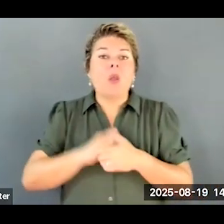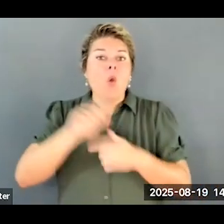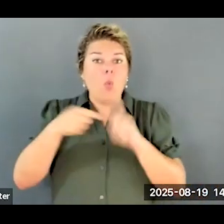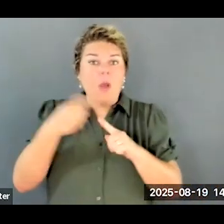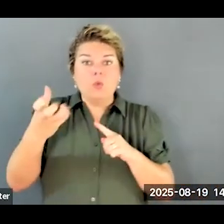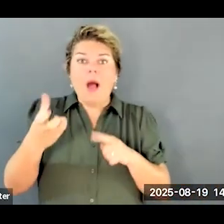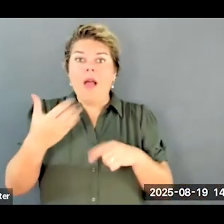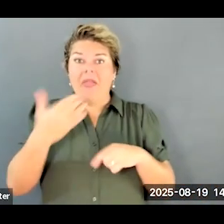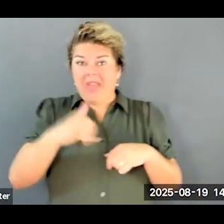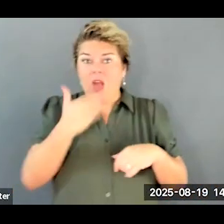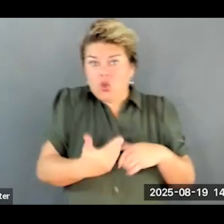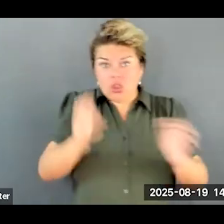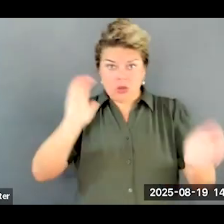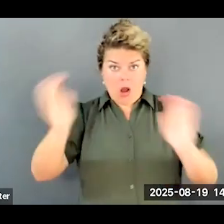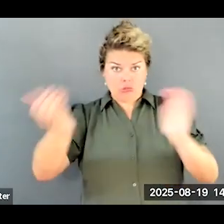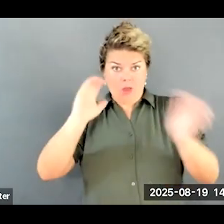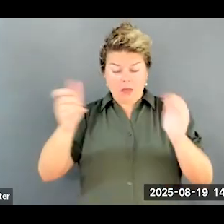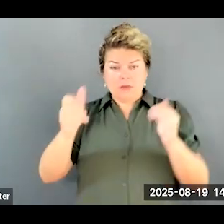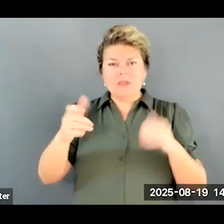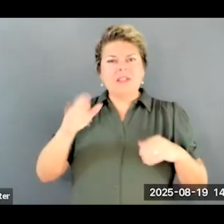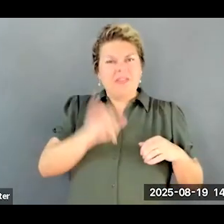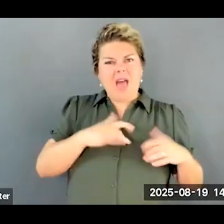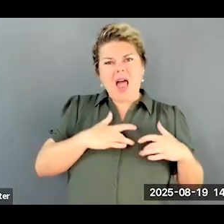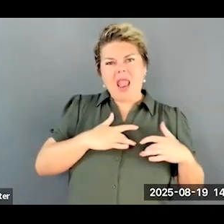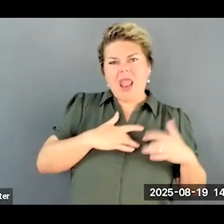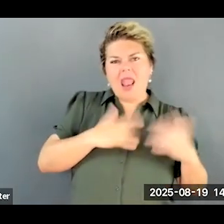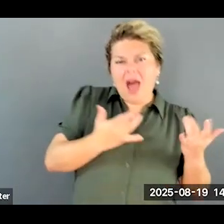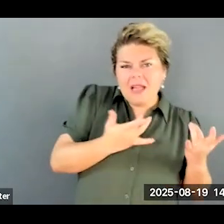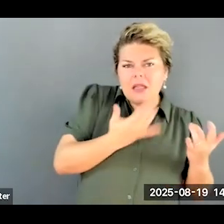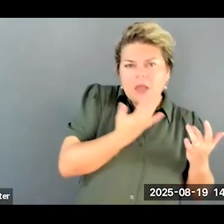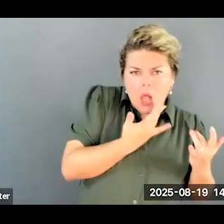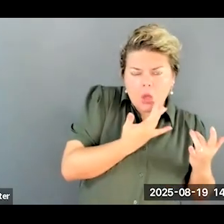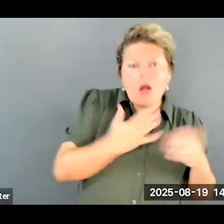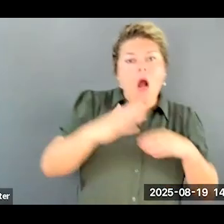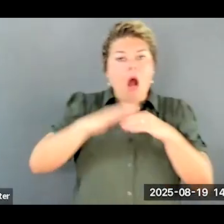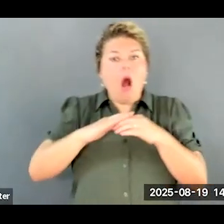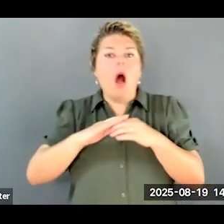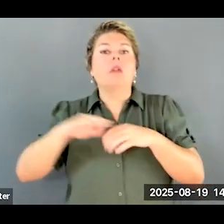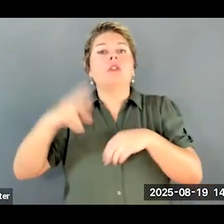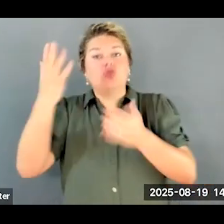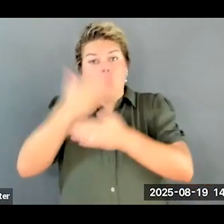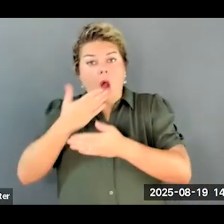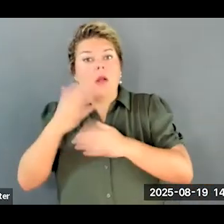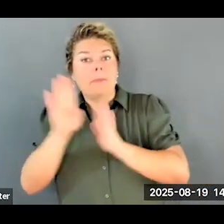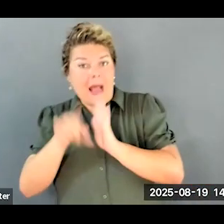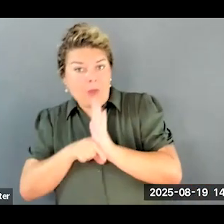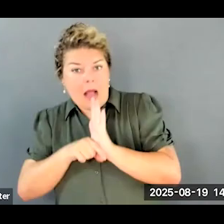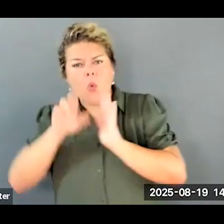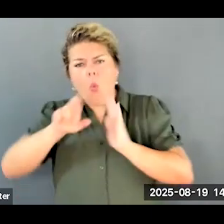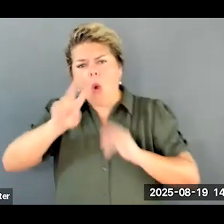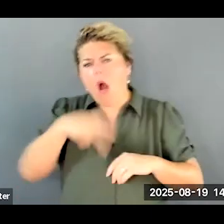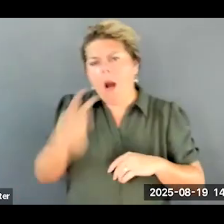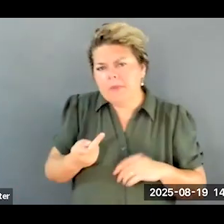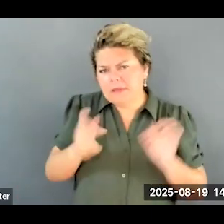larger color contrast to consider light text on dark backgrounds or dark text on light backgrounds. And if you're looking